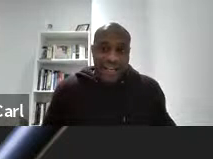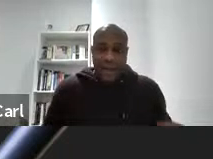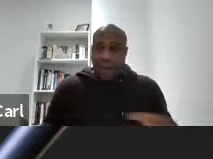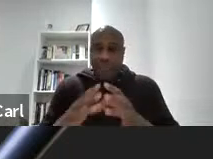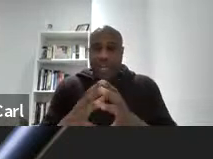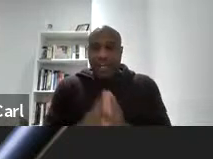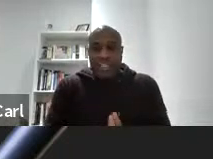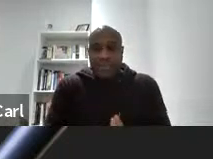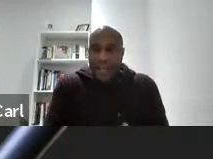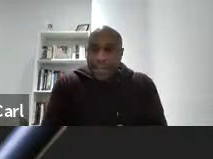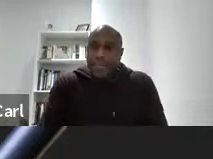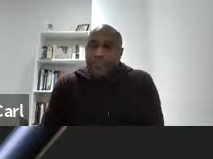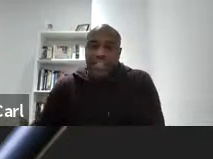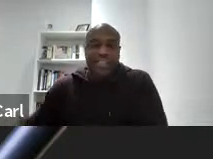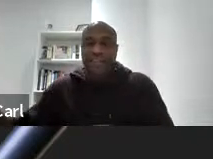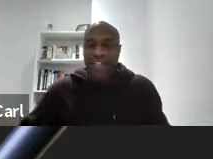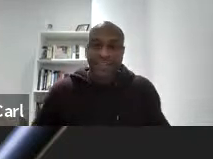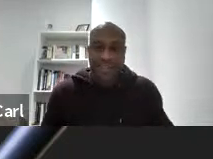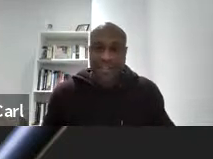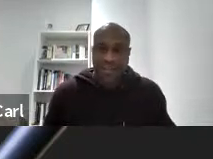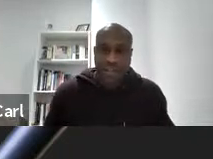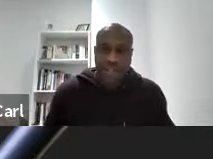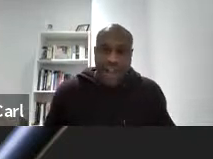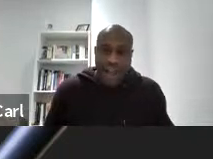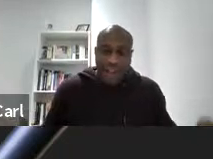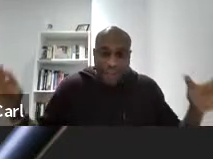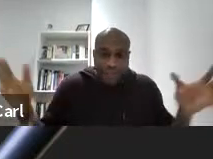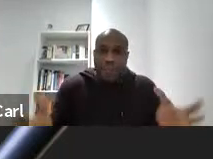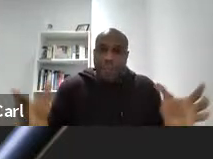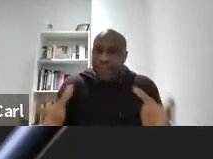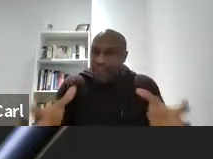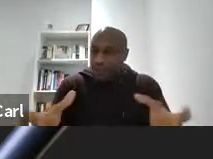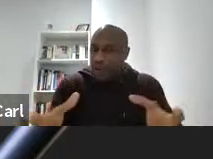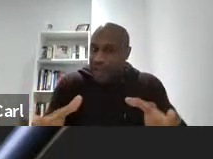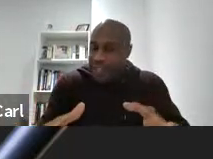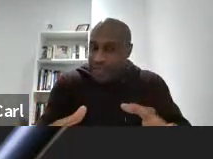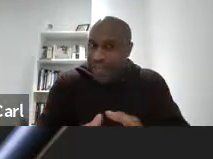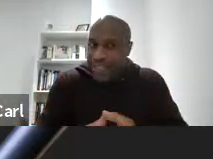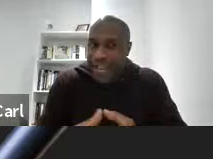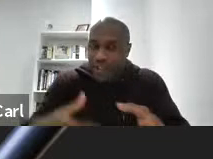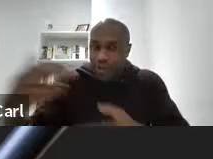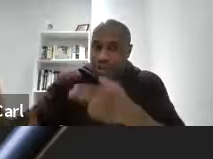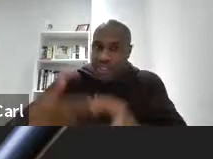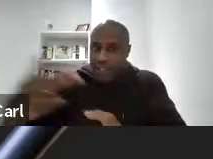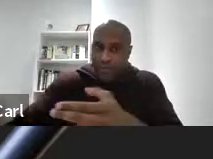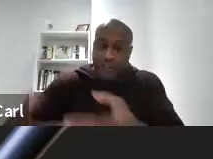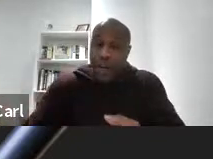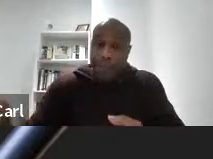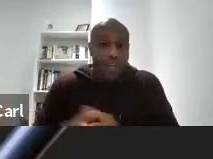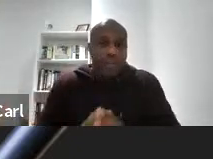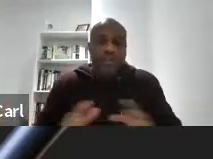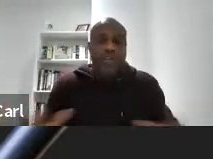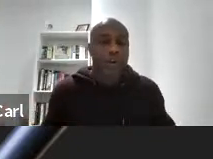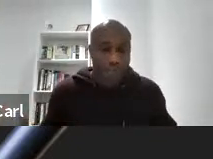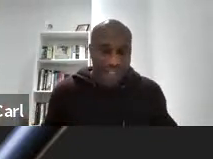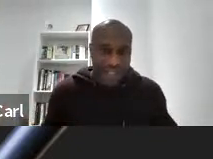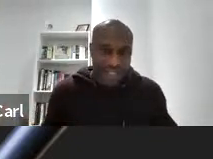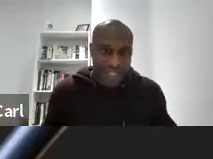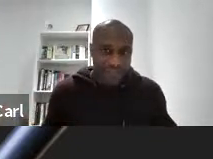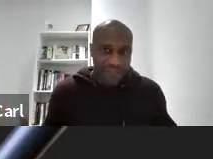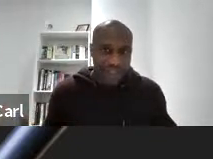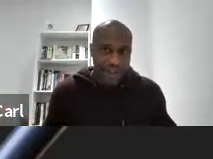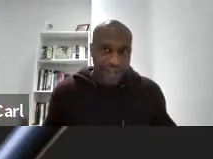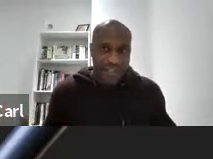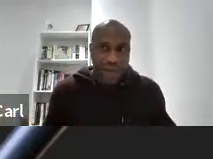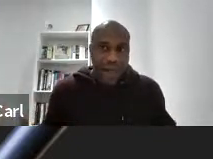outdated. Their customers have moved on to different types of solutions, and the problem that they are trying to validate and trying to overcome no longer